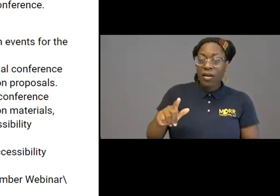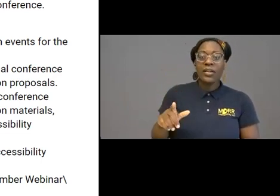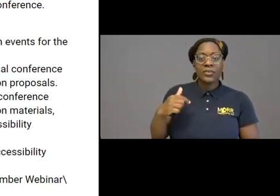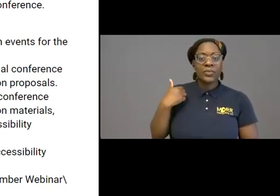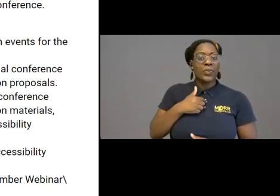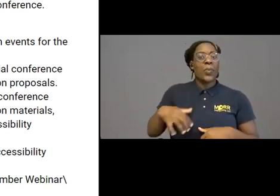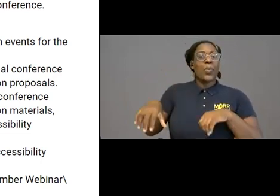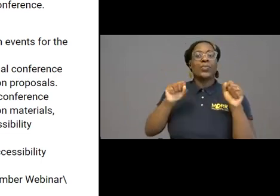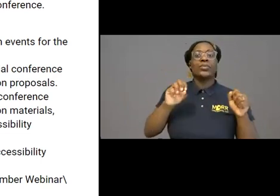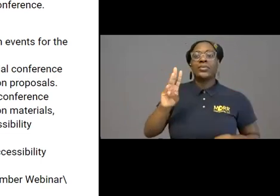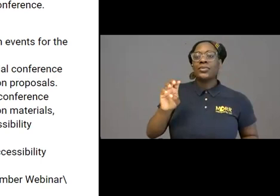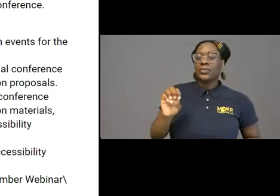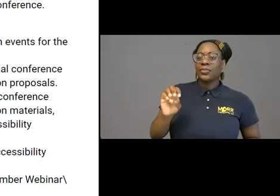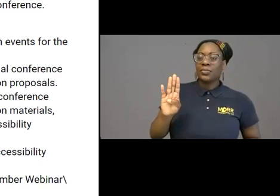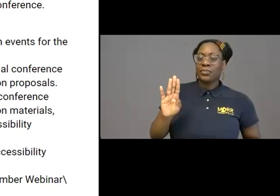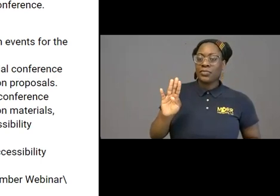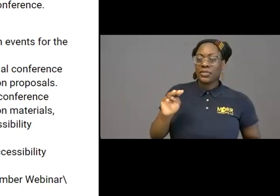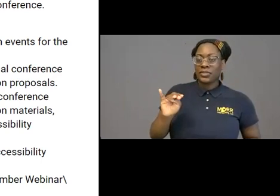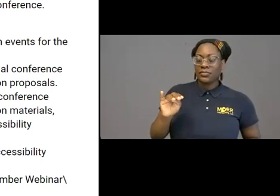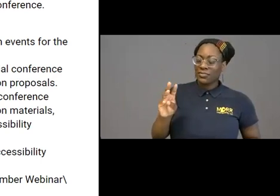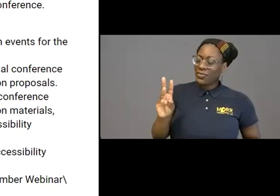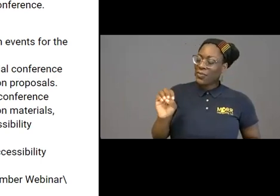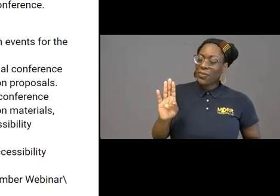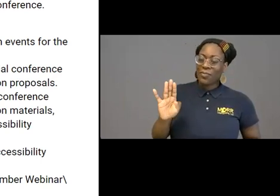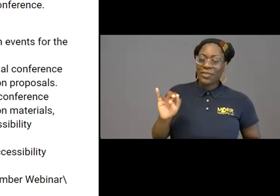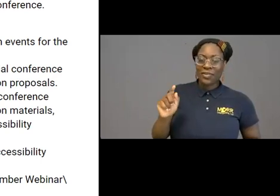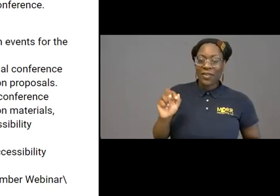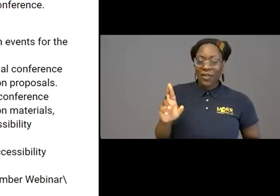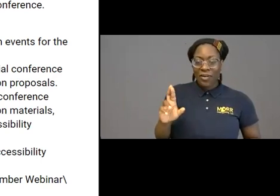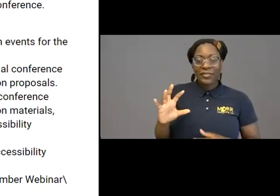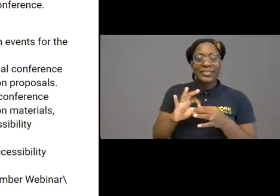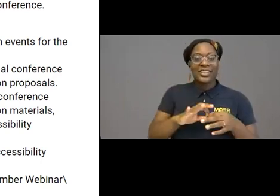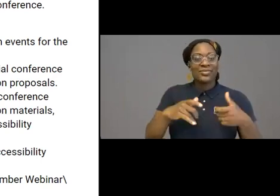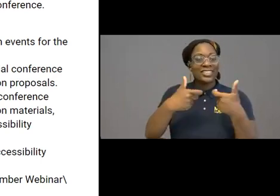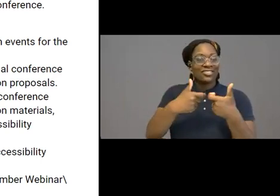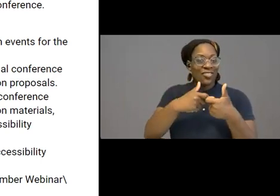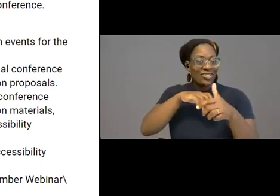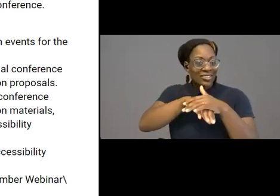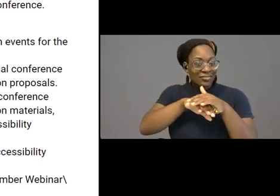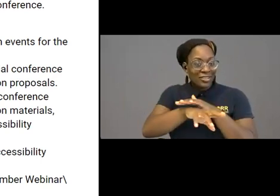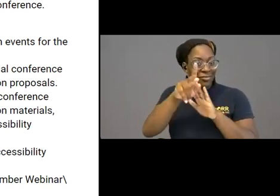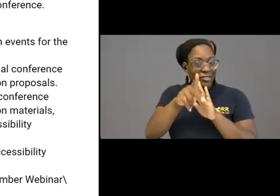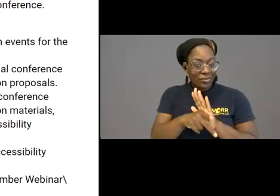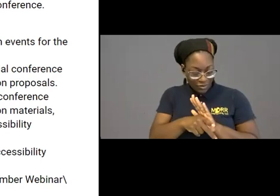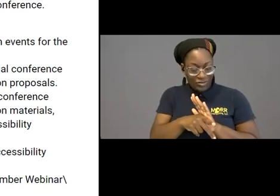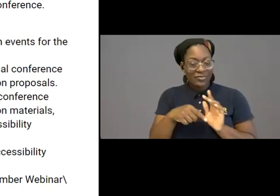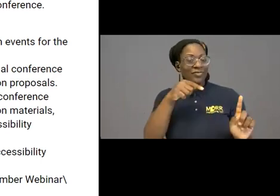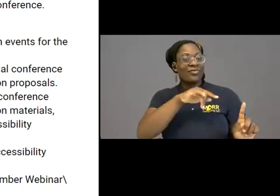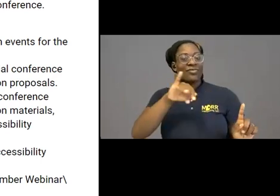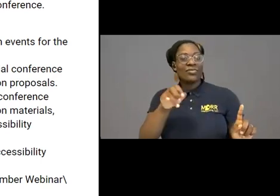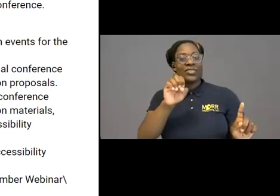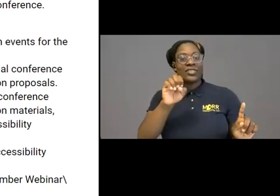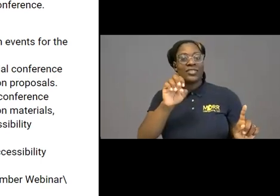and we plan to meet every other month and a November webinar. So our intention is to continue holding